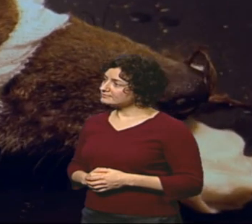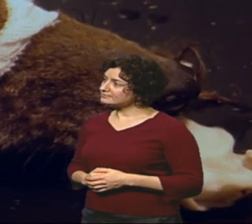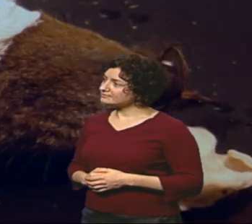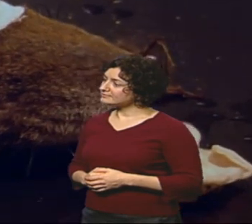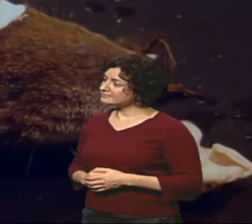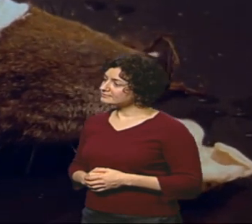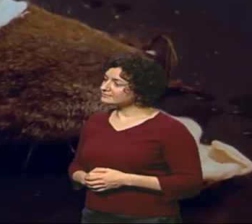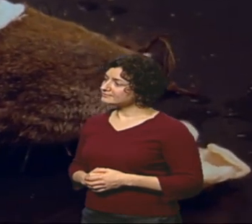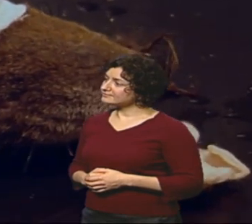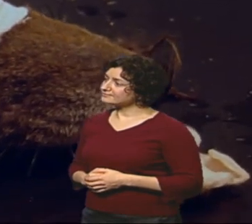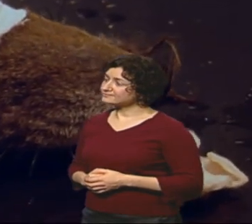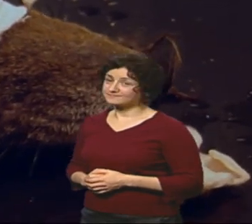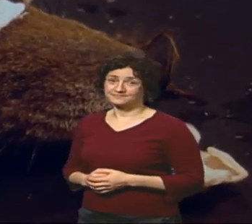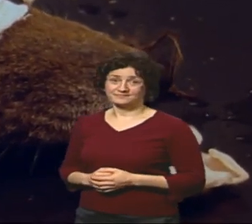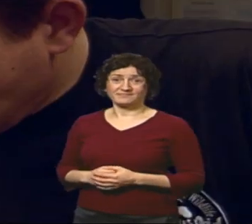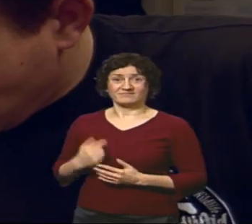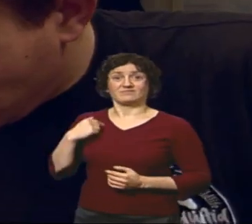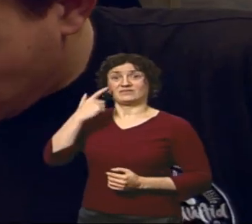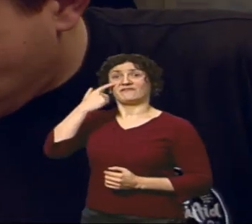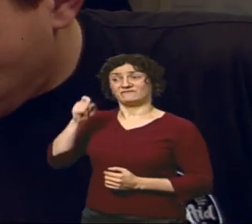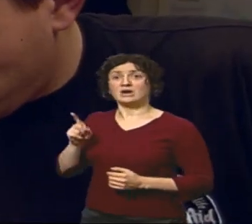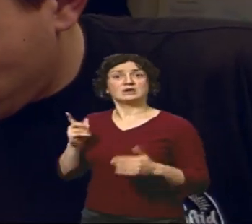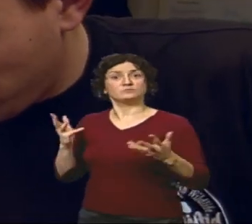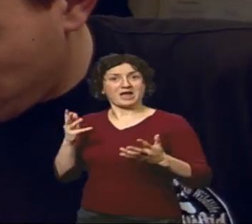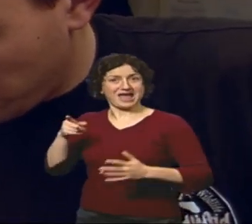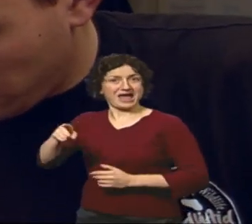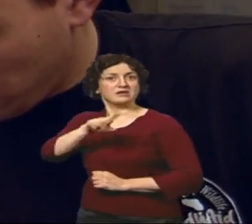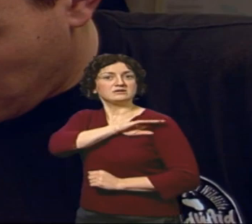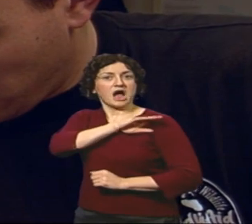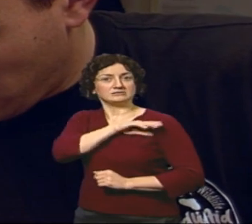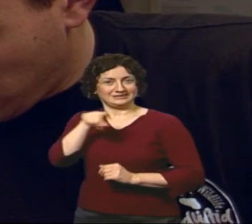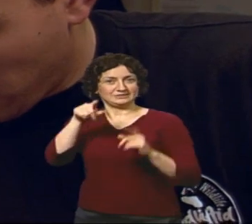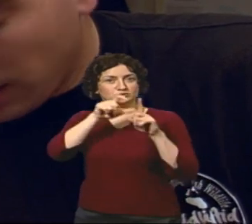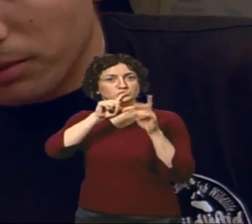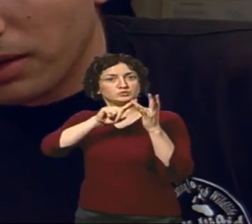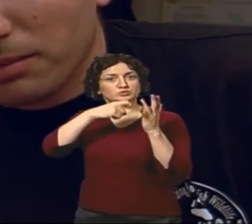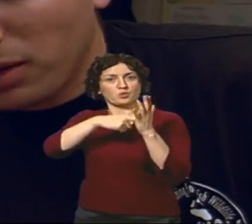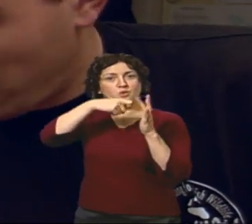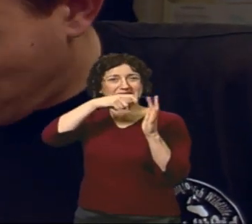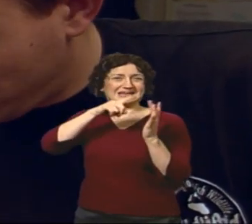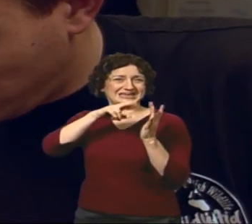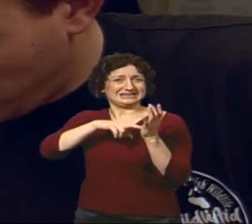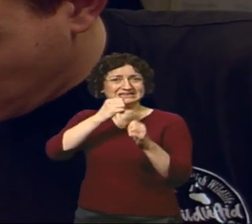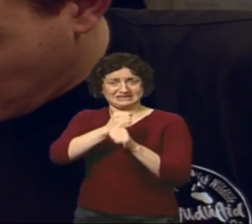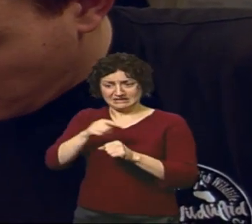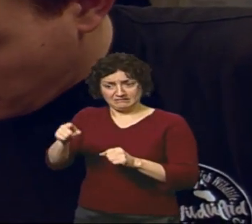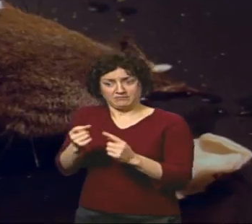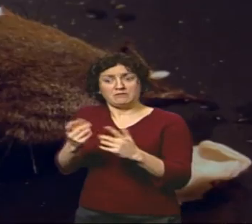She came from a garden in Dorking, where she was found out cold by the pond,